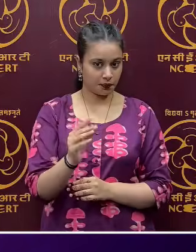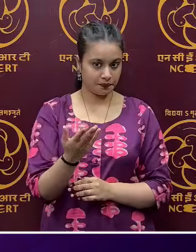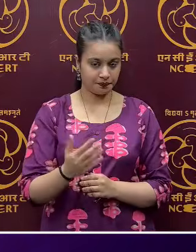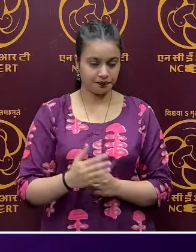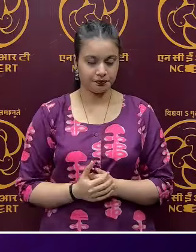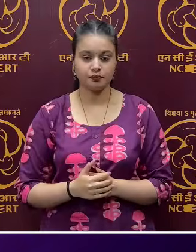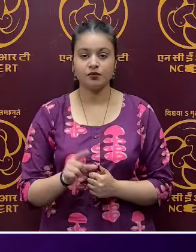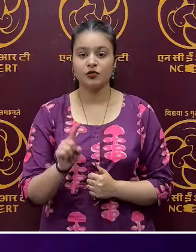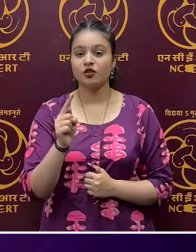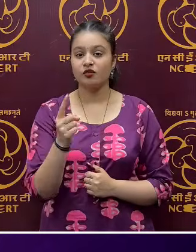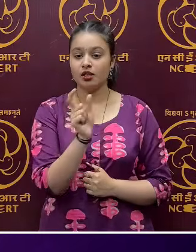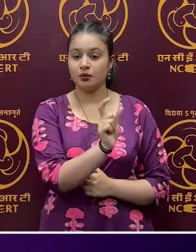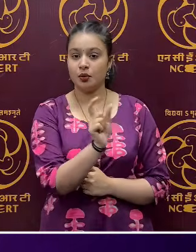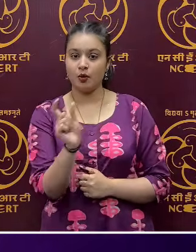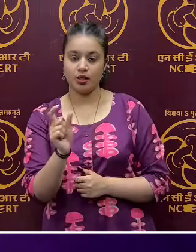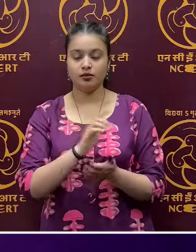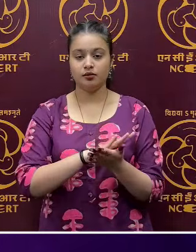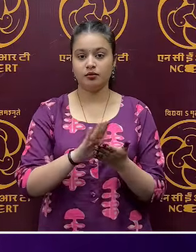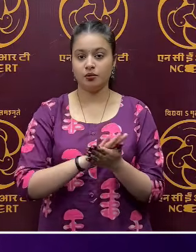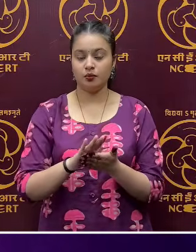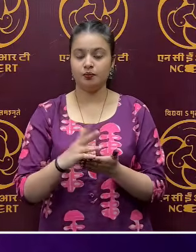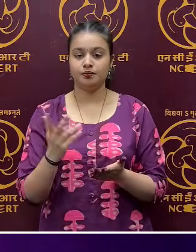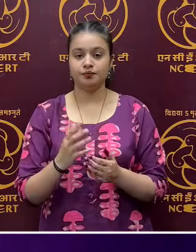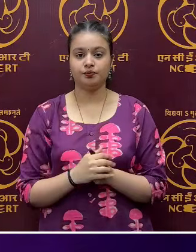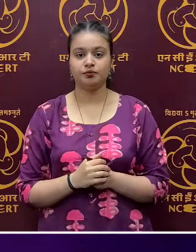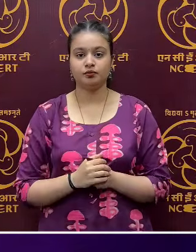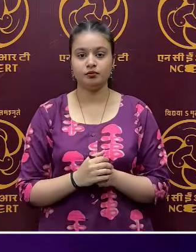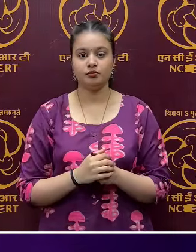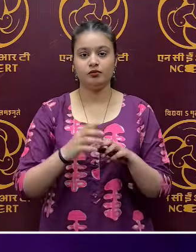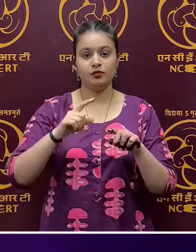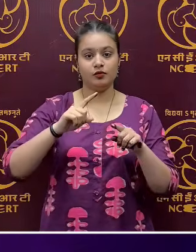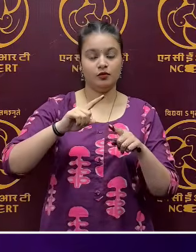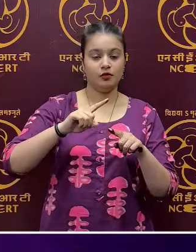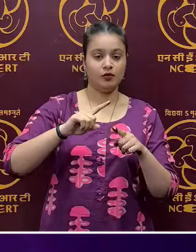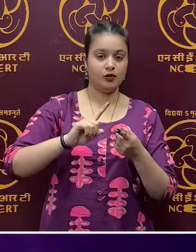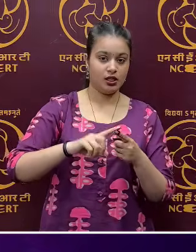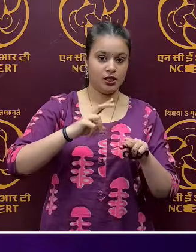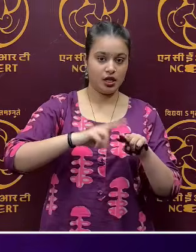the first pair of homophones is affect and effect.